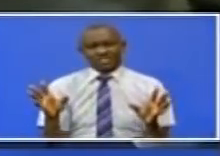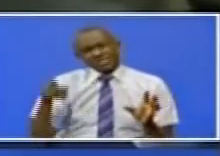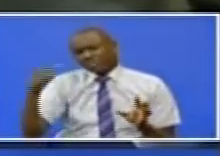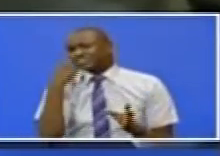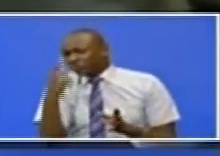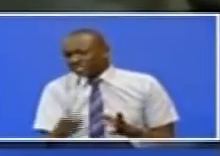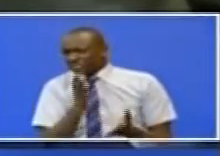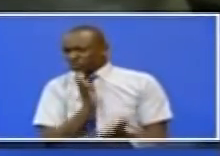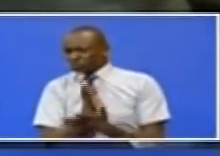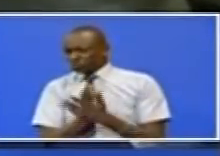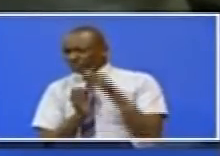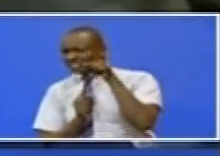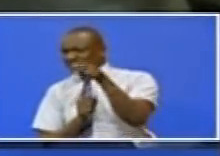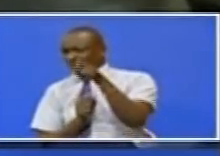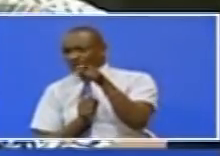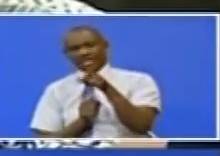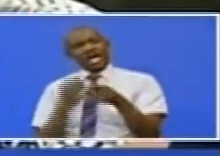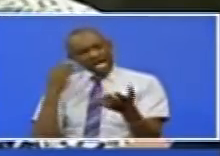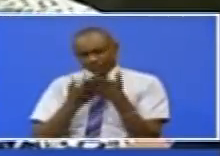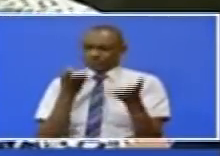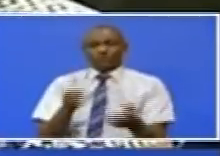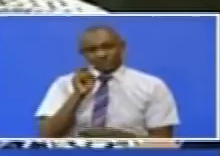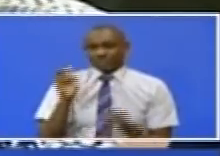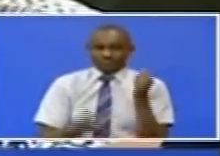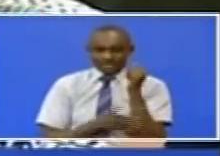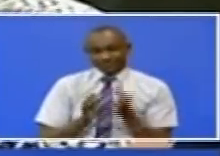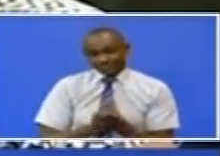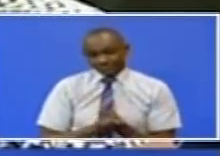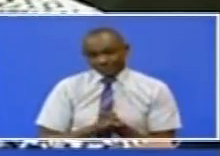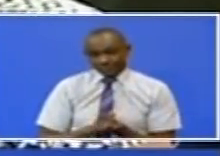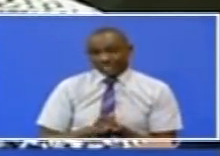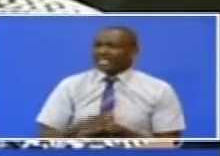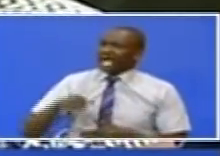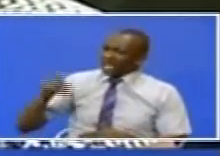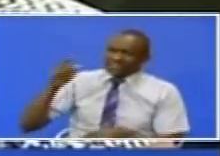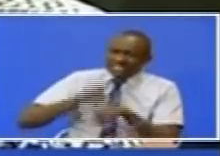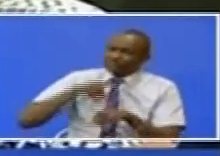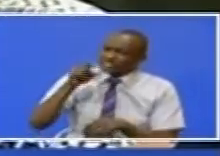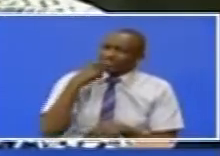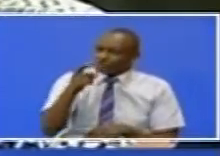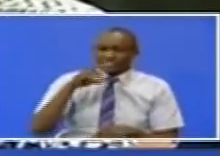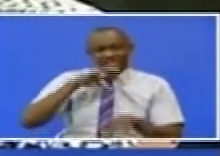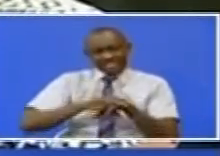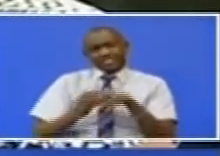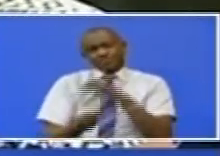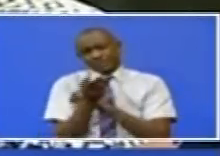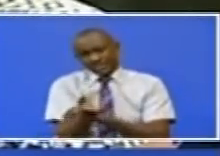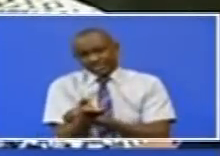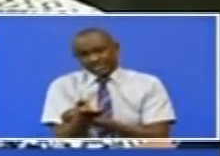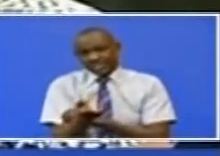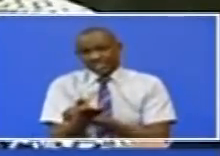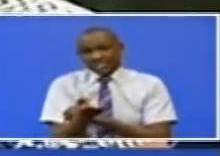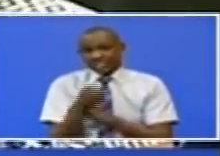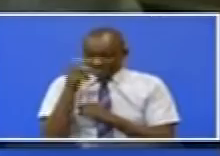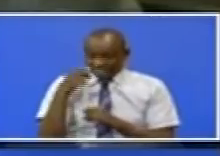looks outrageous to the extreme. The amount of money you are alleged to have received in this bribe, a colossal amount of